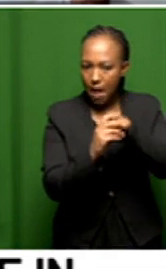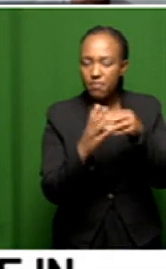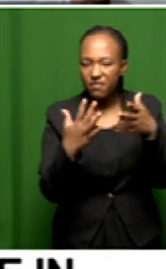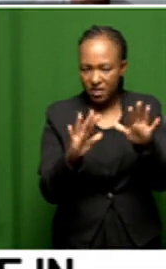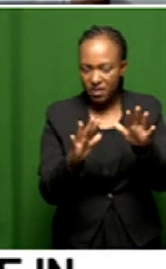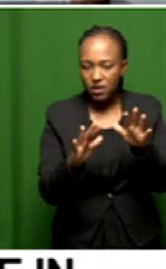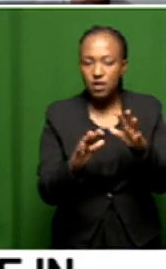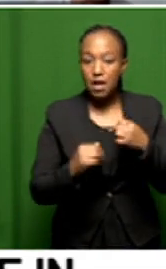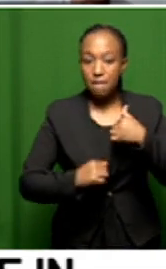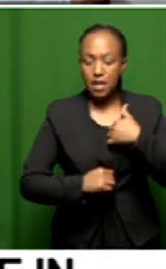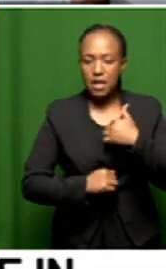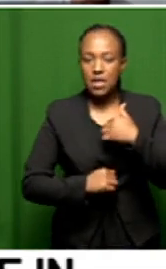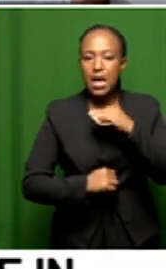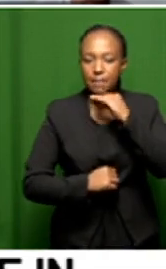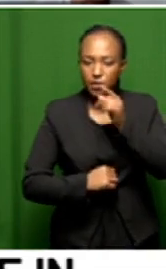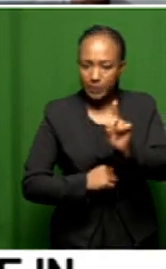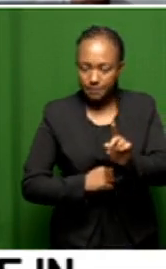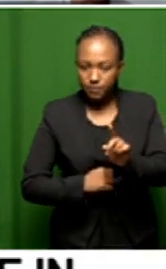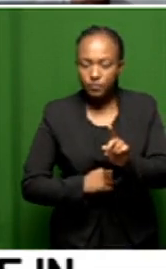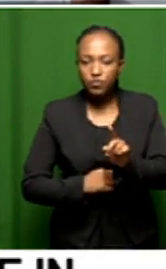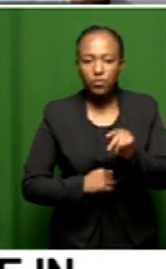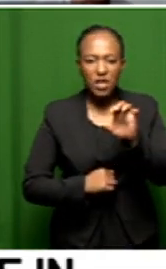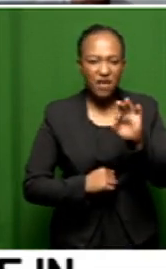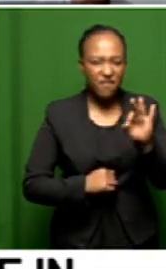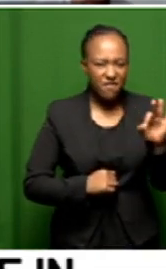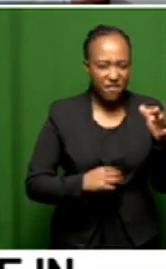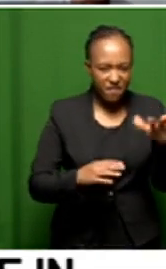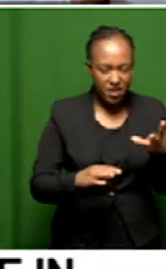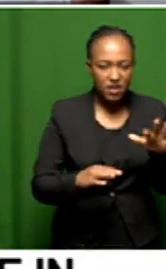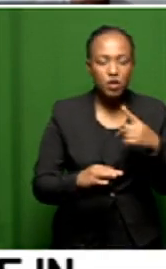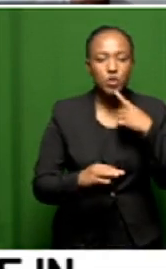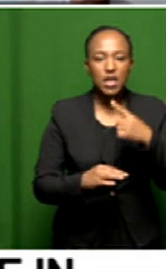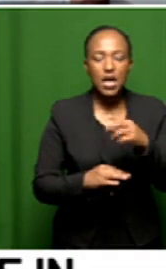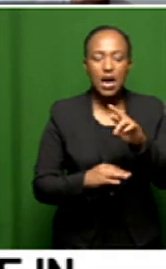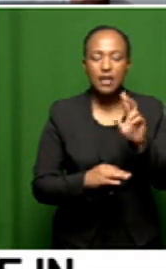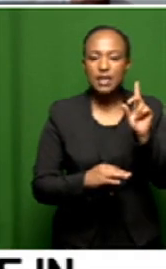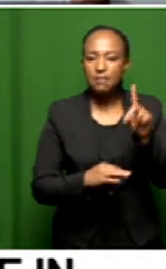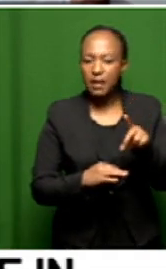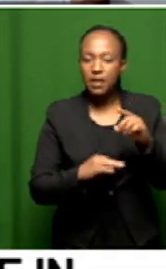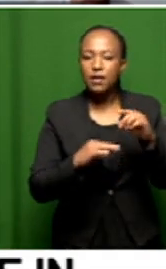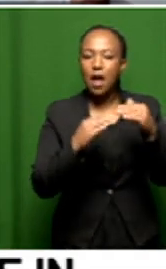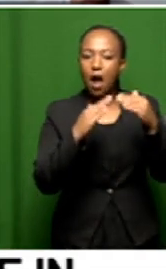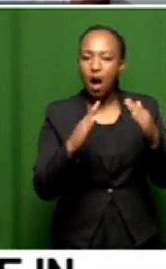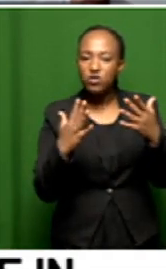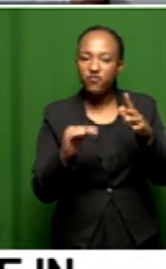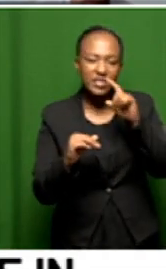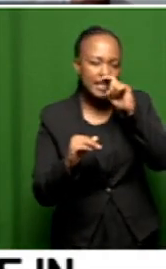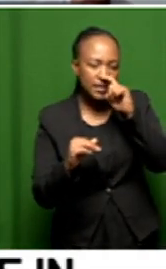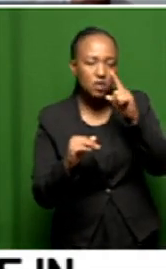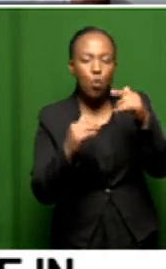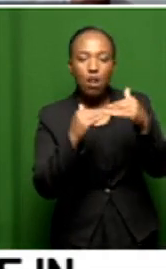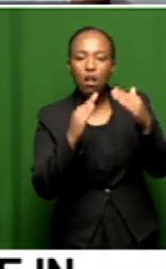mean that we heard that the EFF is planning to build RDP houses in Sandton,